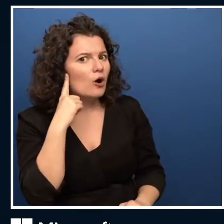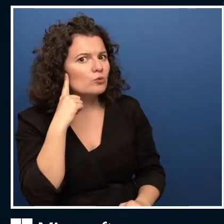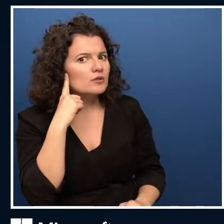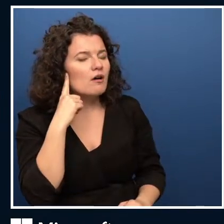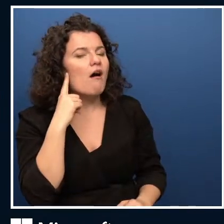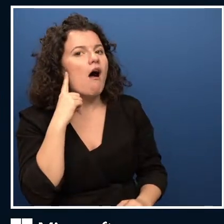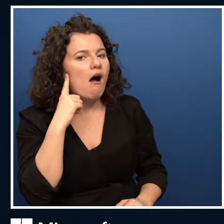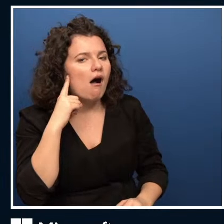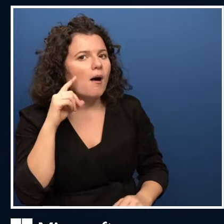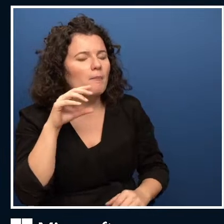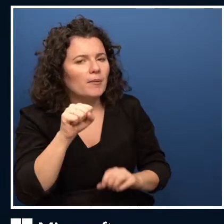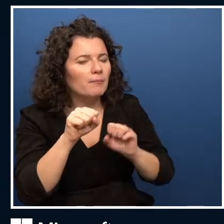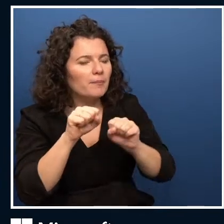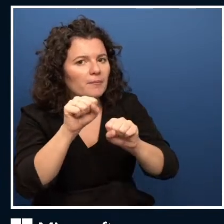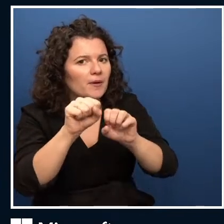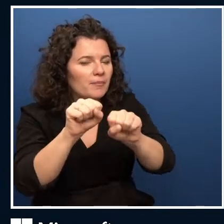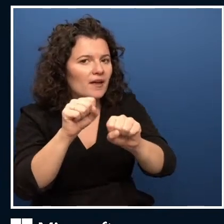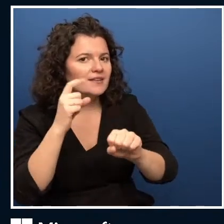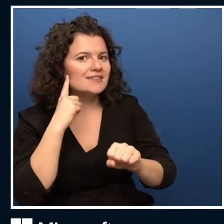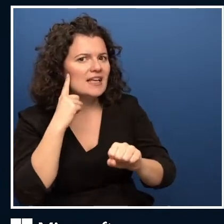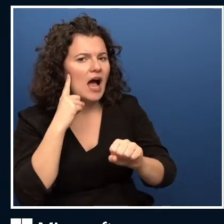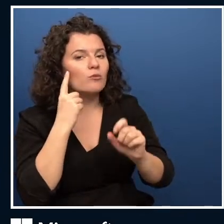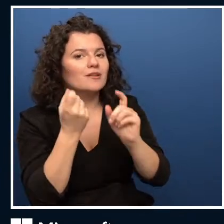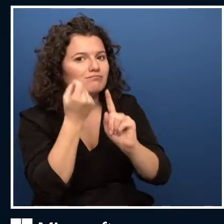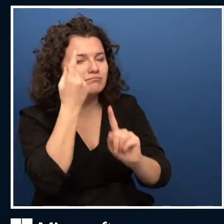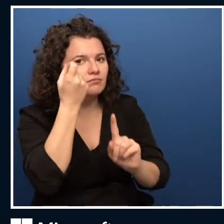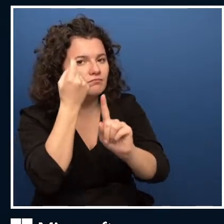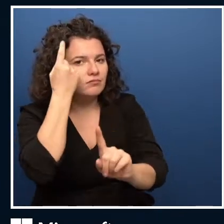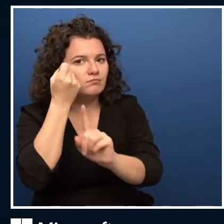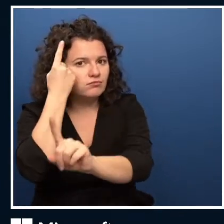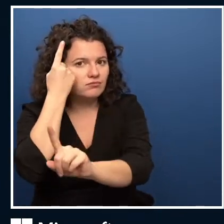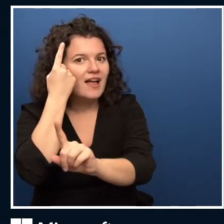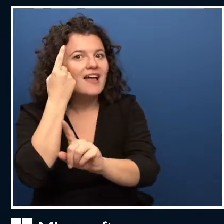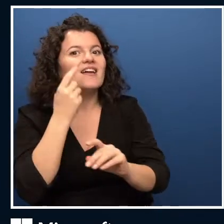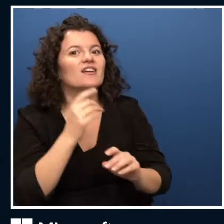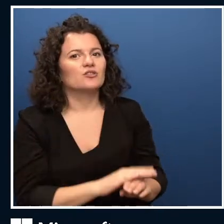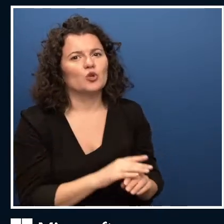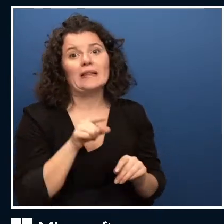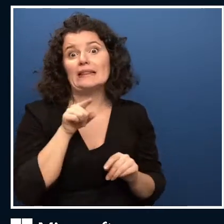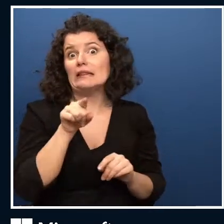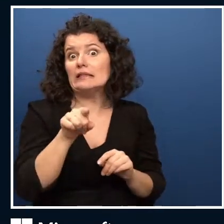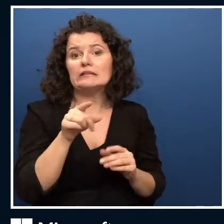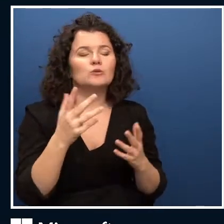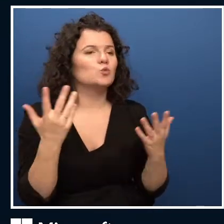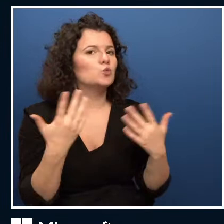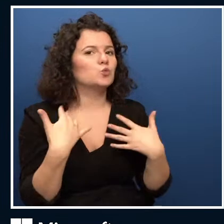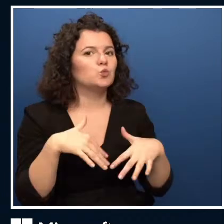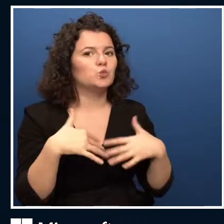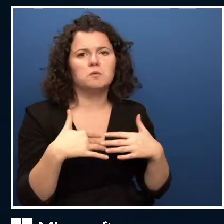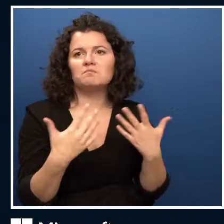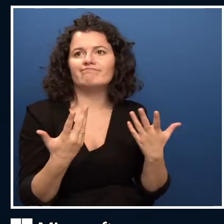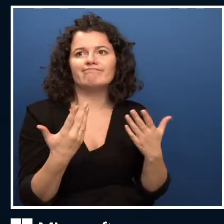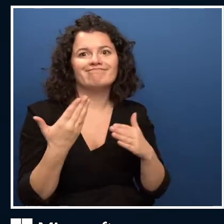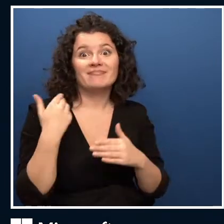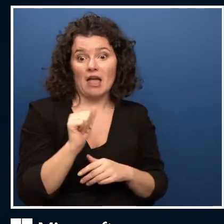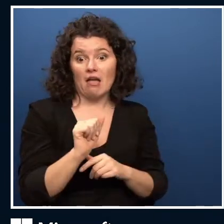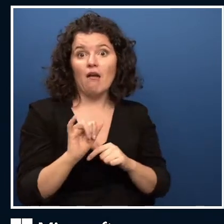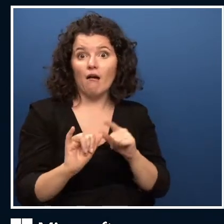a relatively a feature of artificial intelligence, which